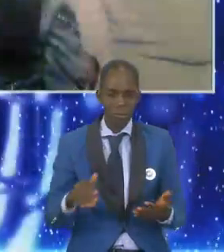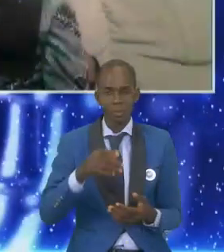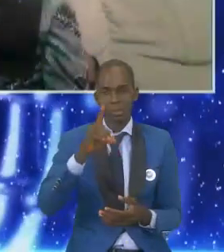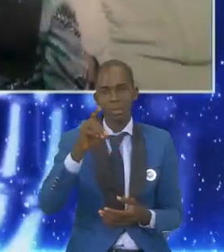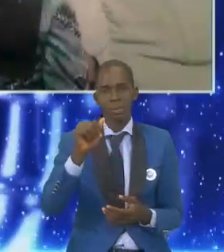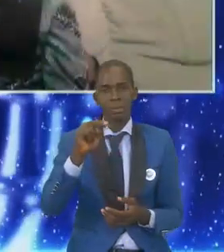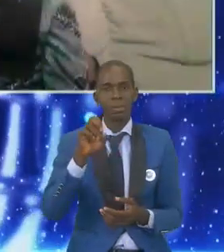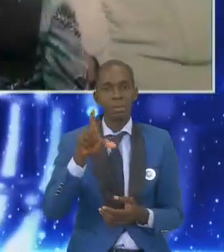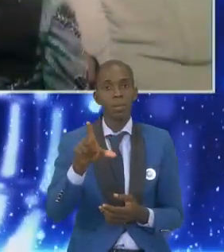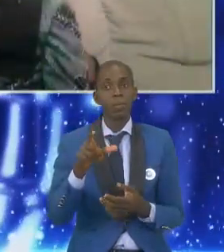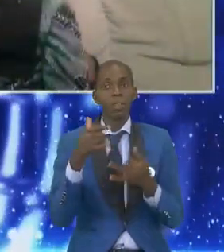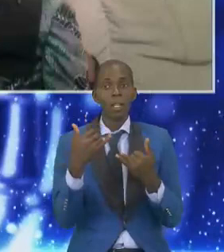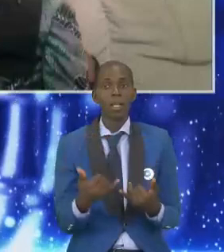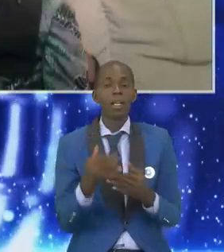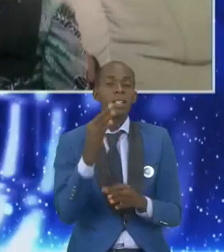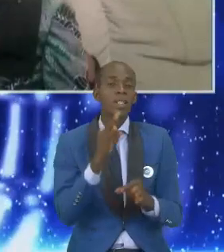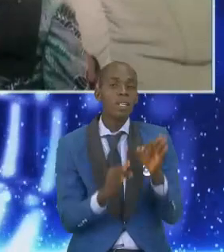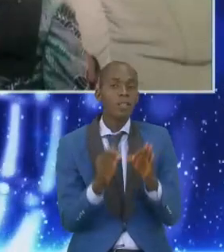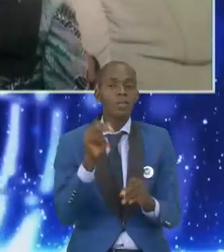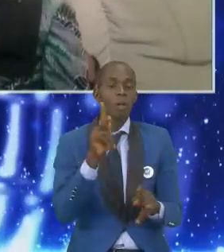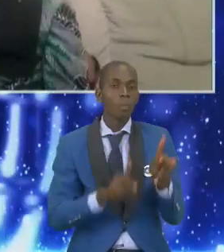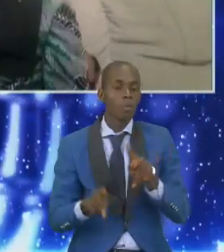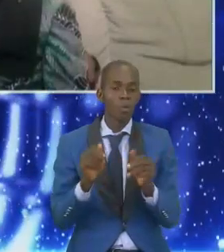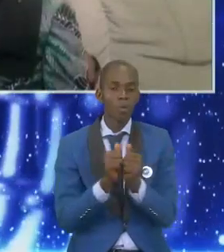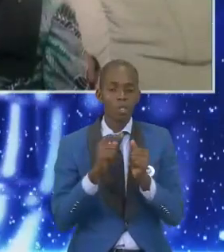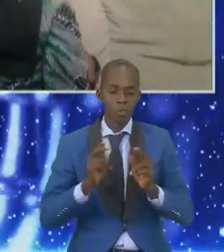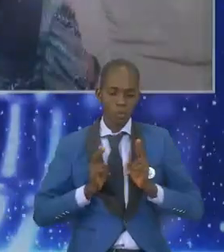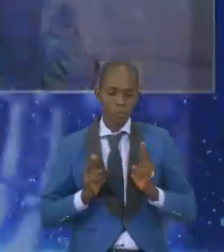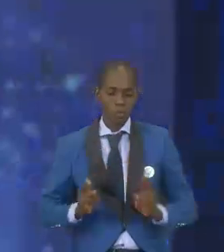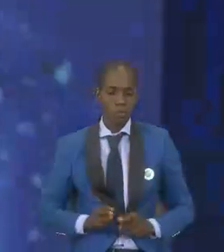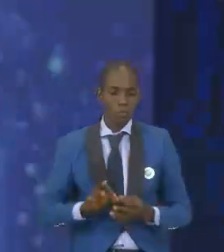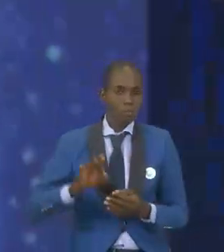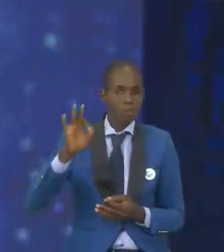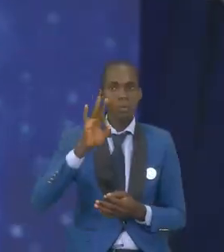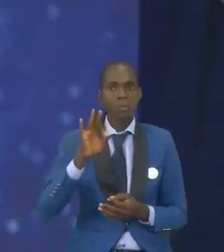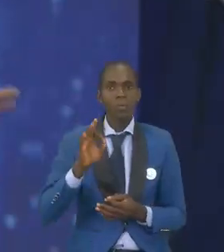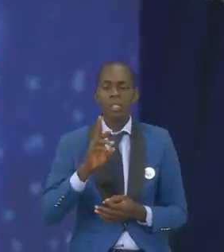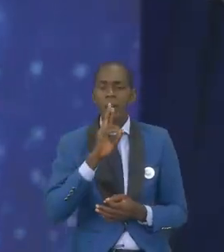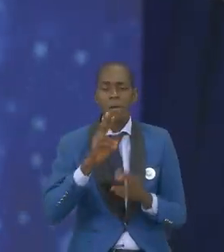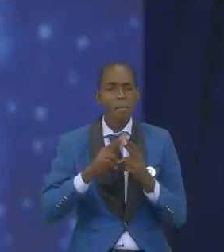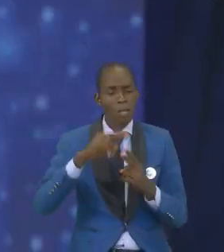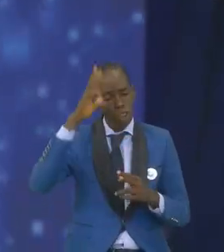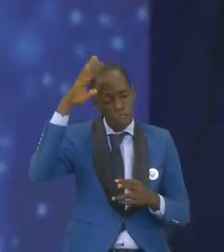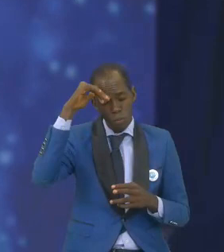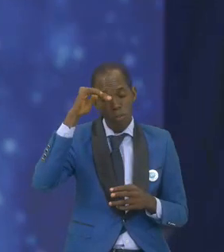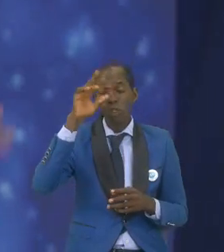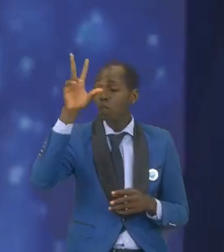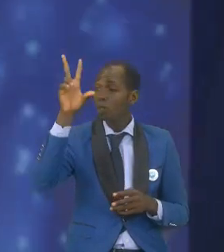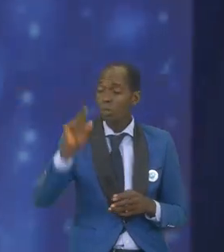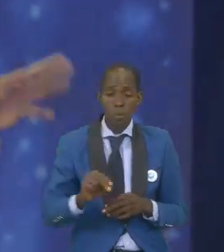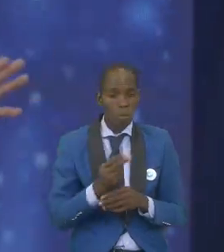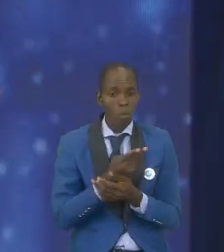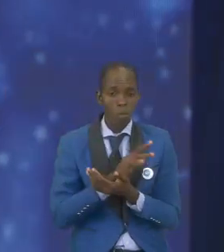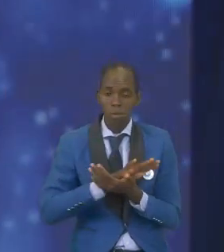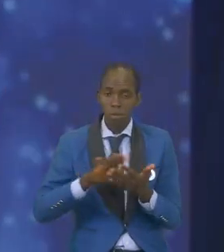the people or the human spirit, if they are stubborn and you say, no holiness,